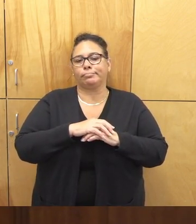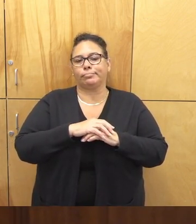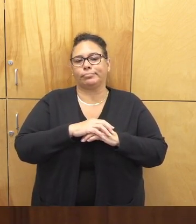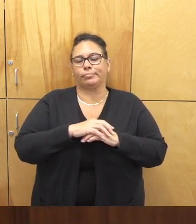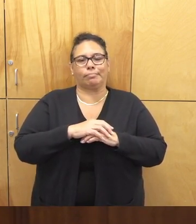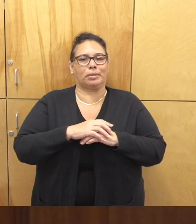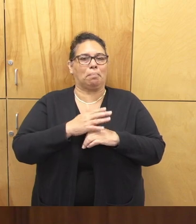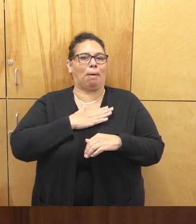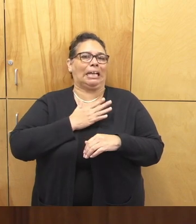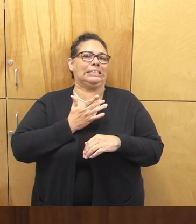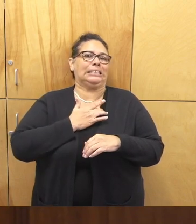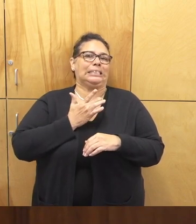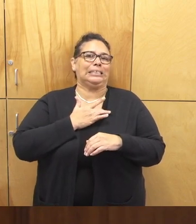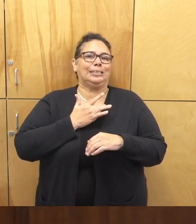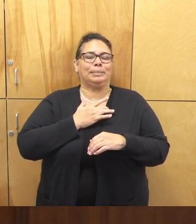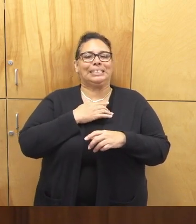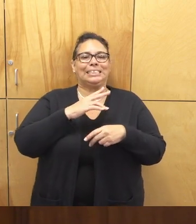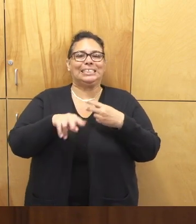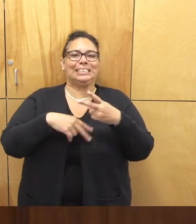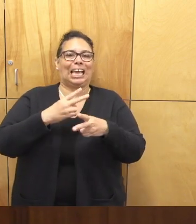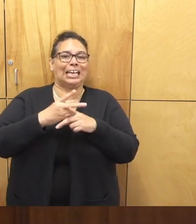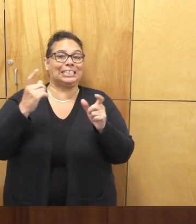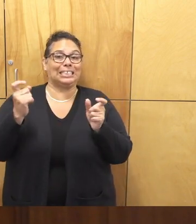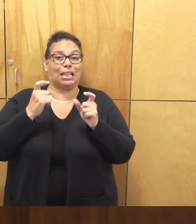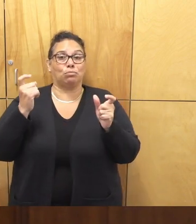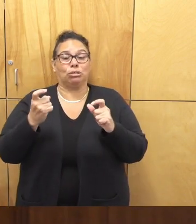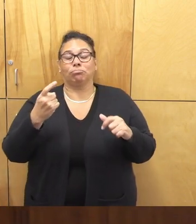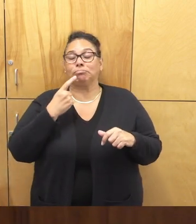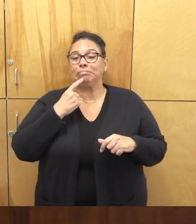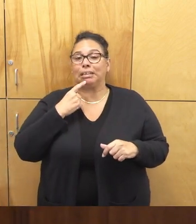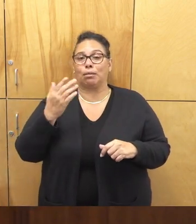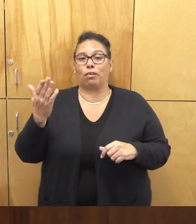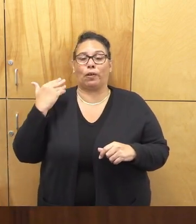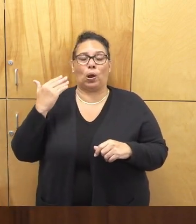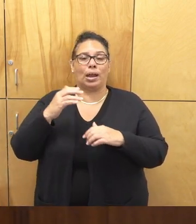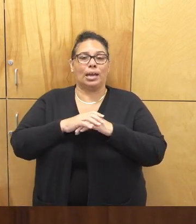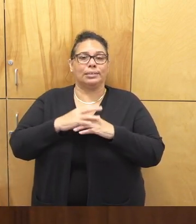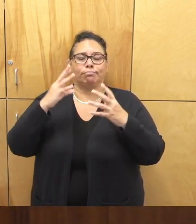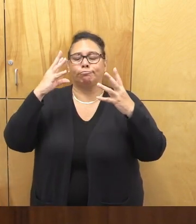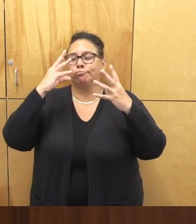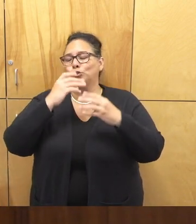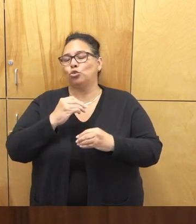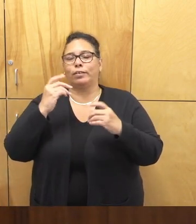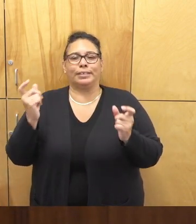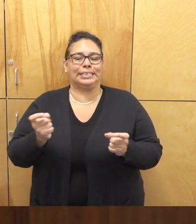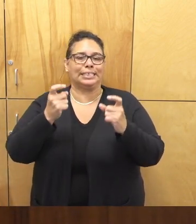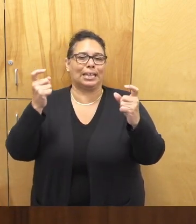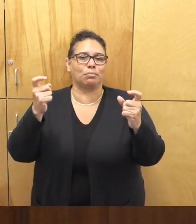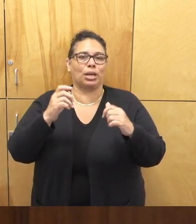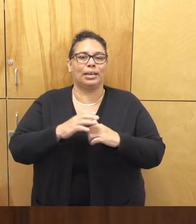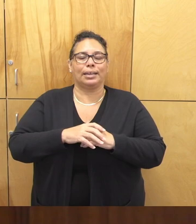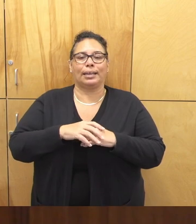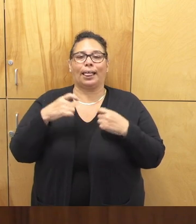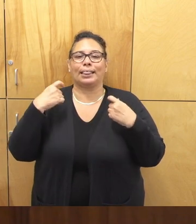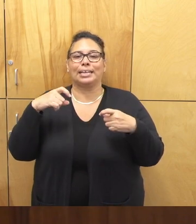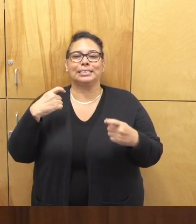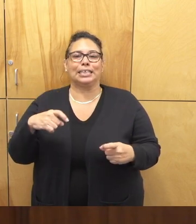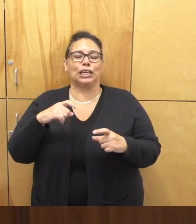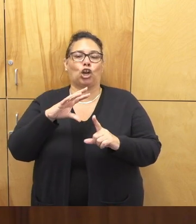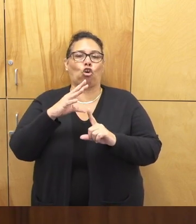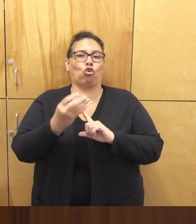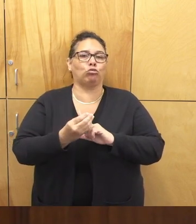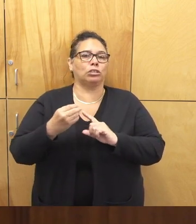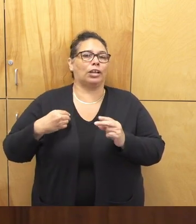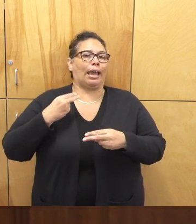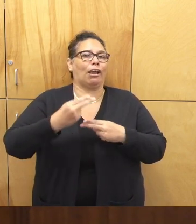my sentiments around these kinds of celebrations, and I mentioned this before, absolutely beautiful to celebrate Latino culture, Latino